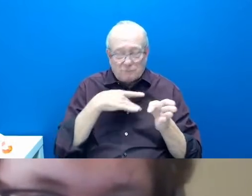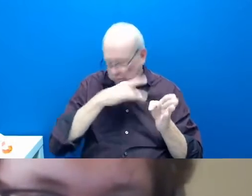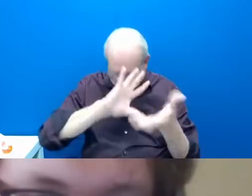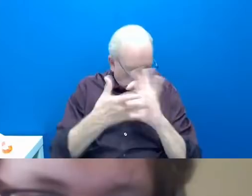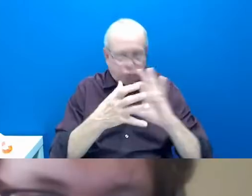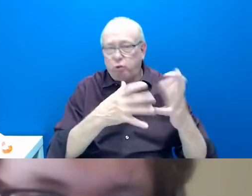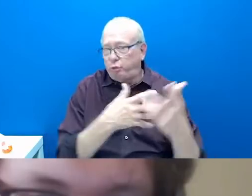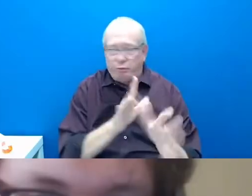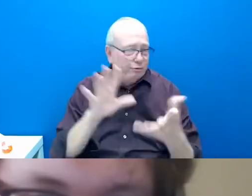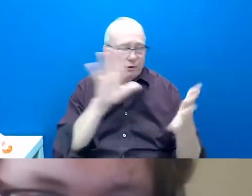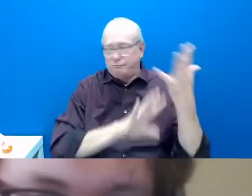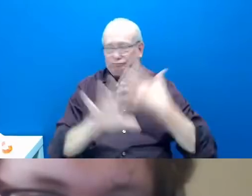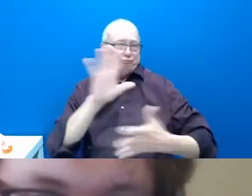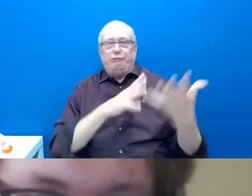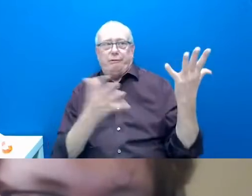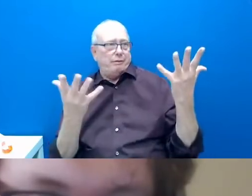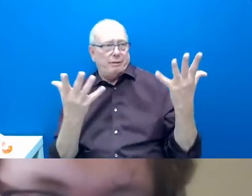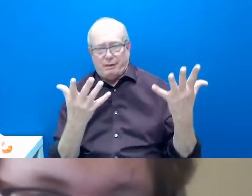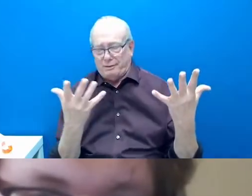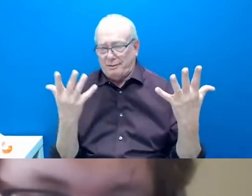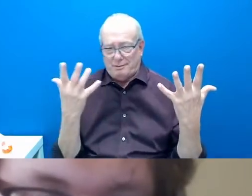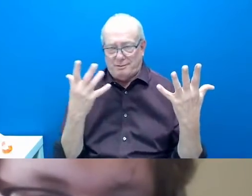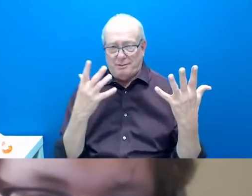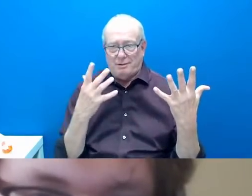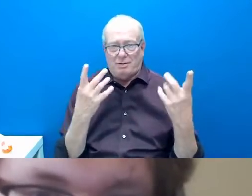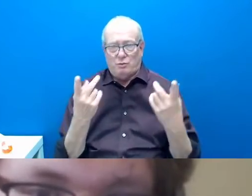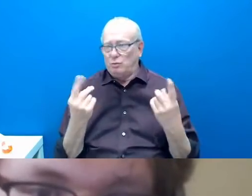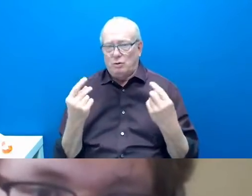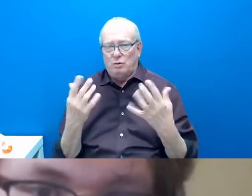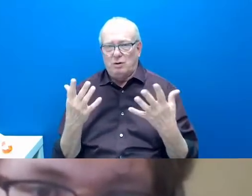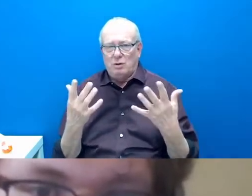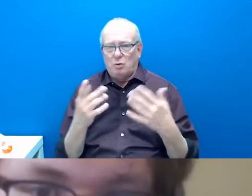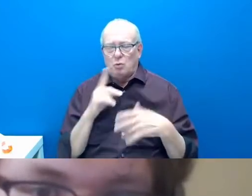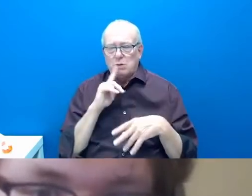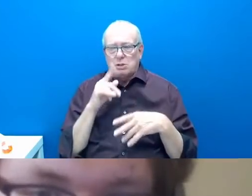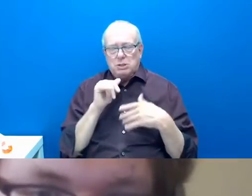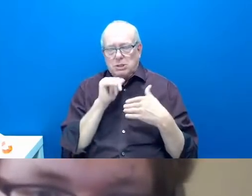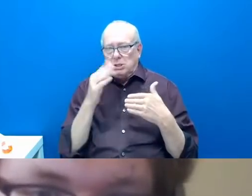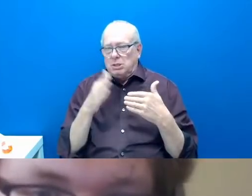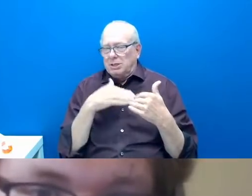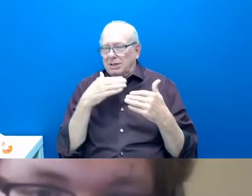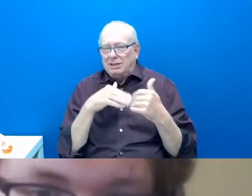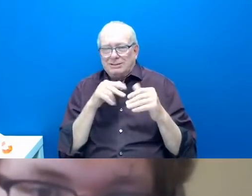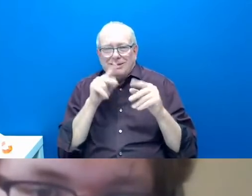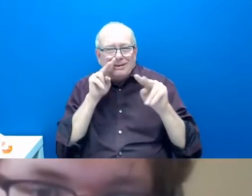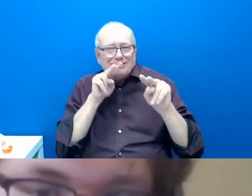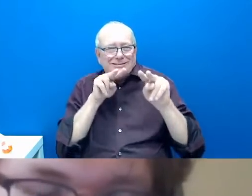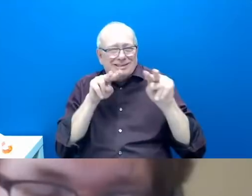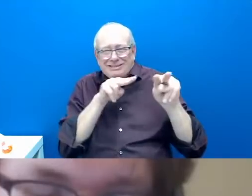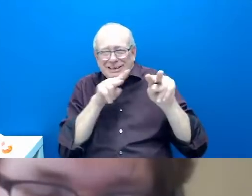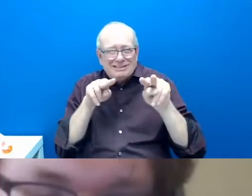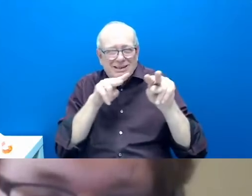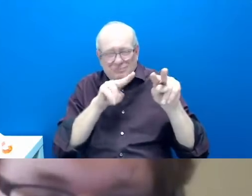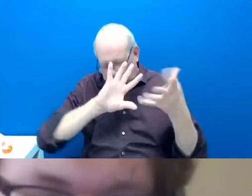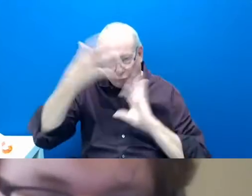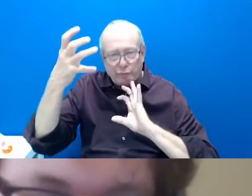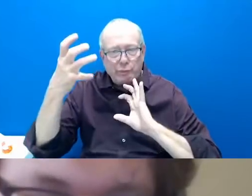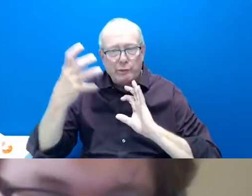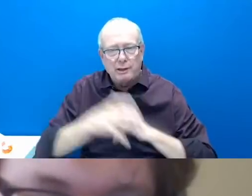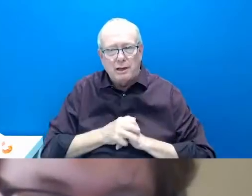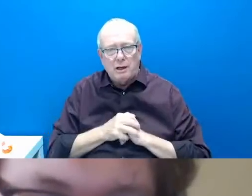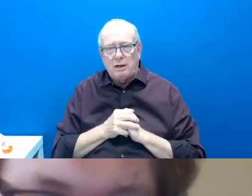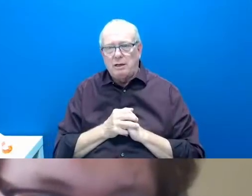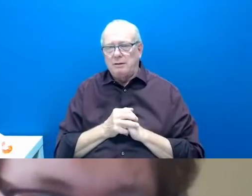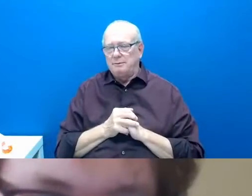is always one of the hardest to swallow. Yeah, when I got the phone call, I